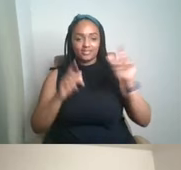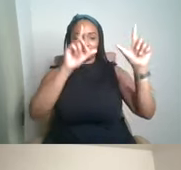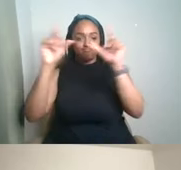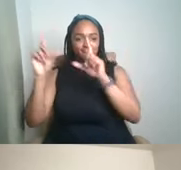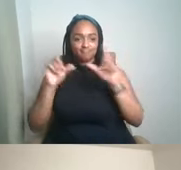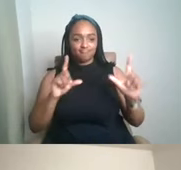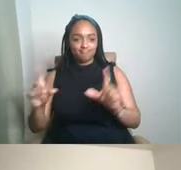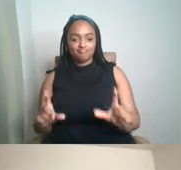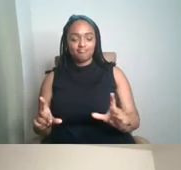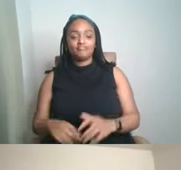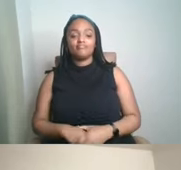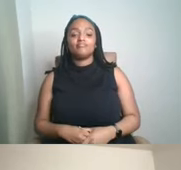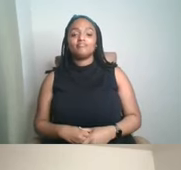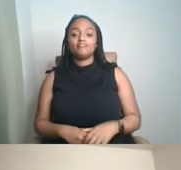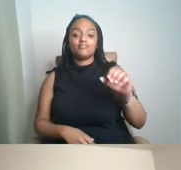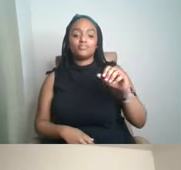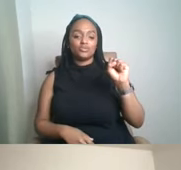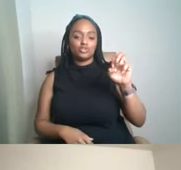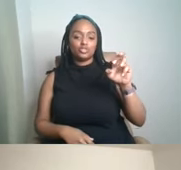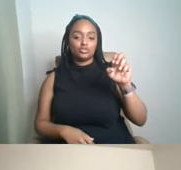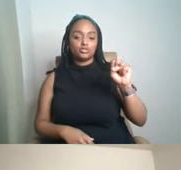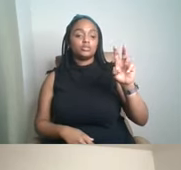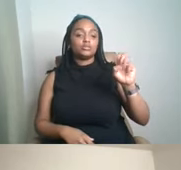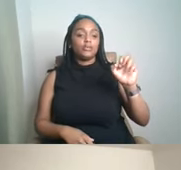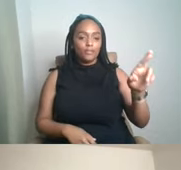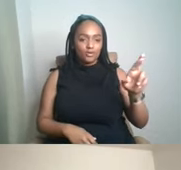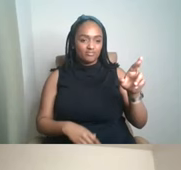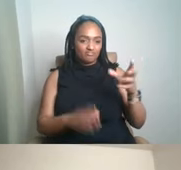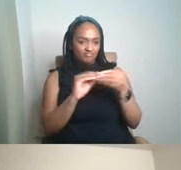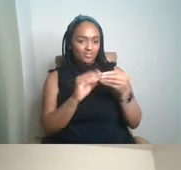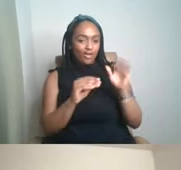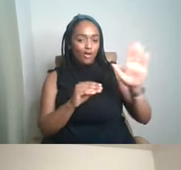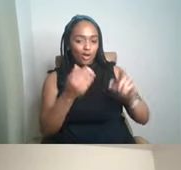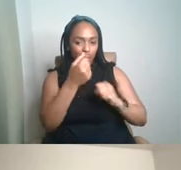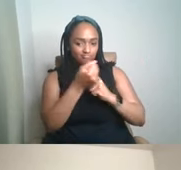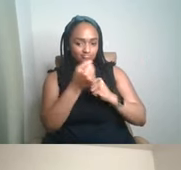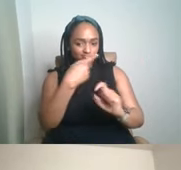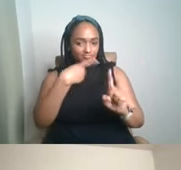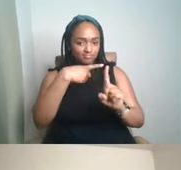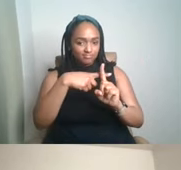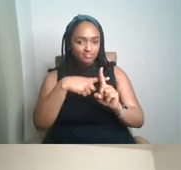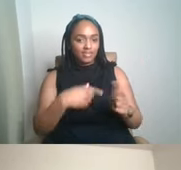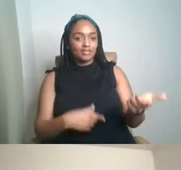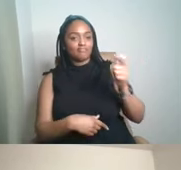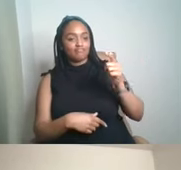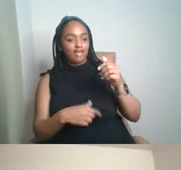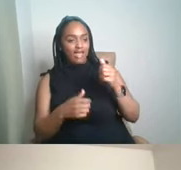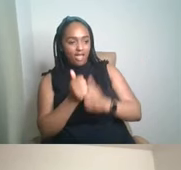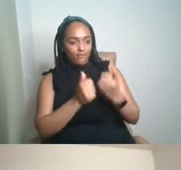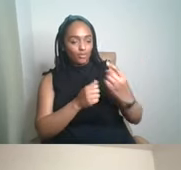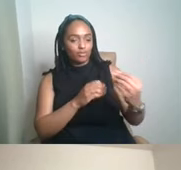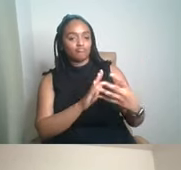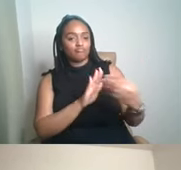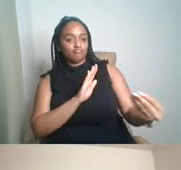her affirmation, and then everybody's gonna say back to Summer her affirmation. Oh, okay, I love this. Okay, so